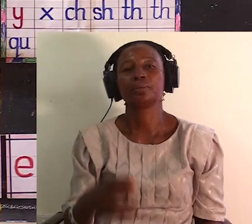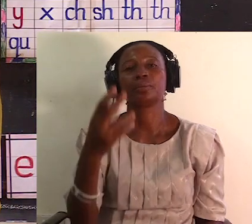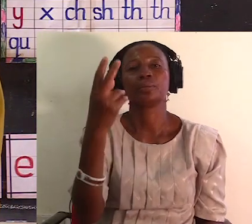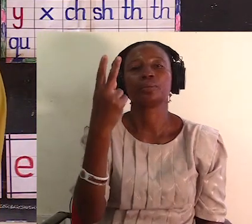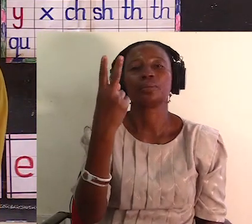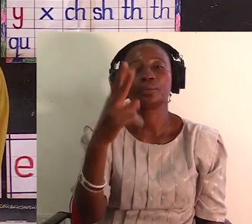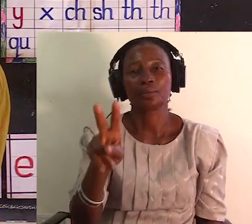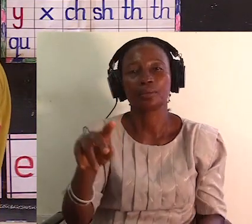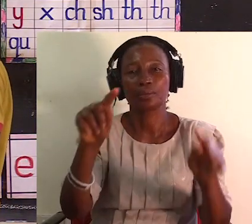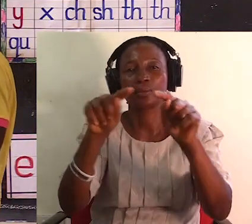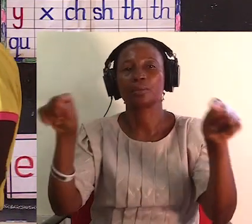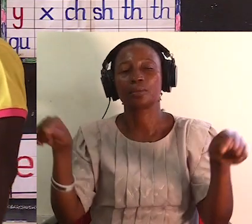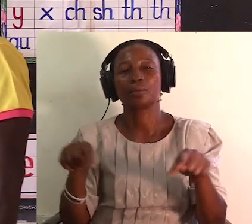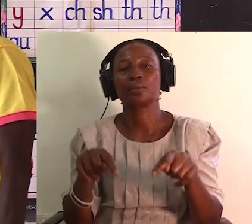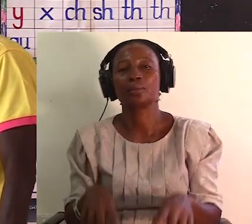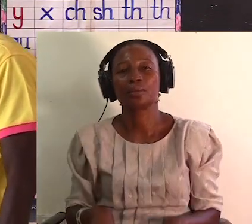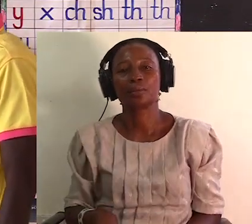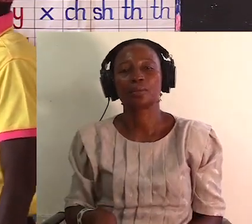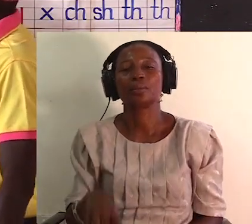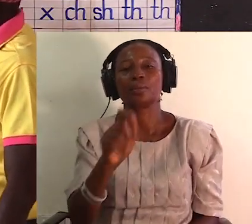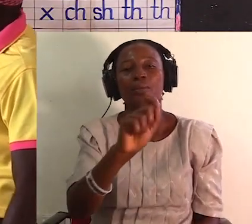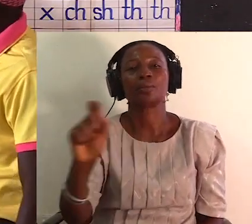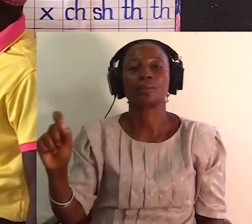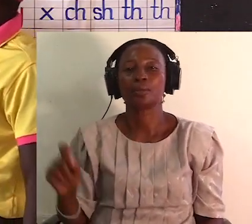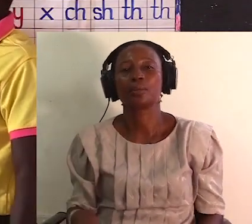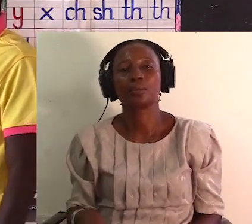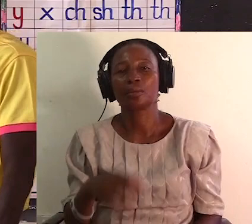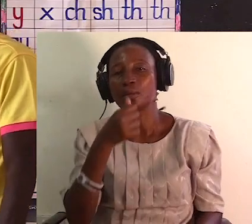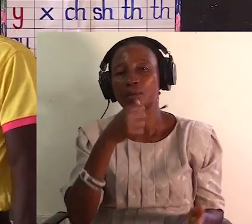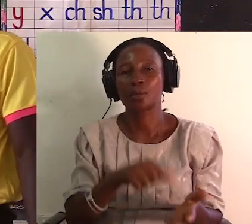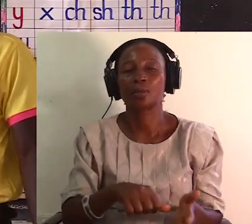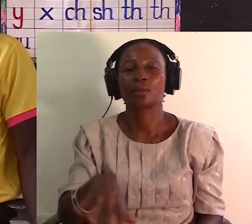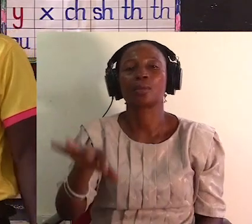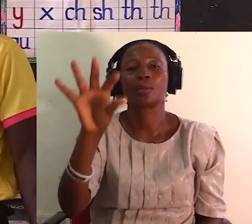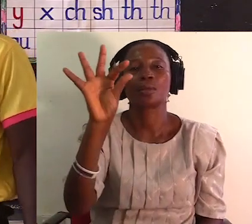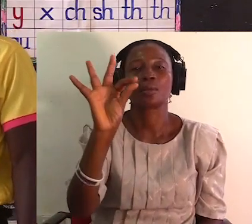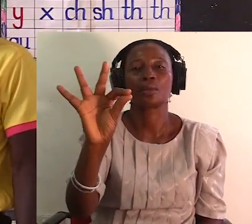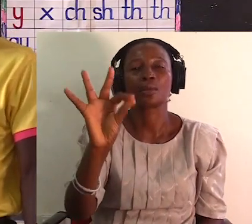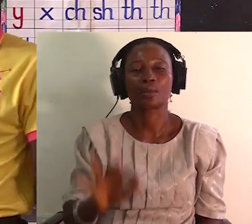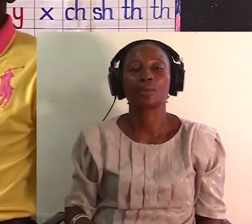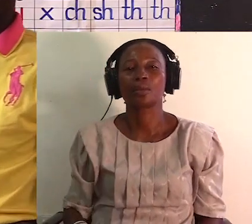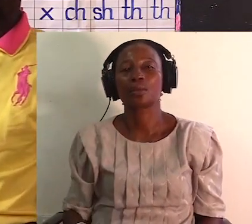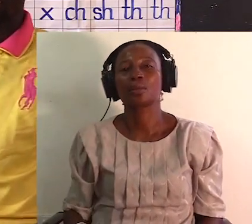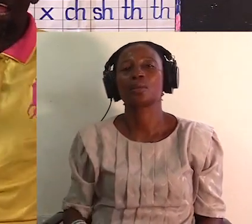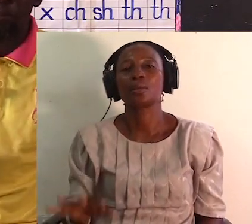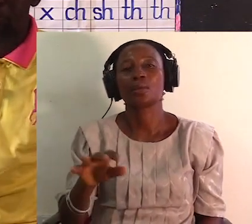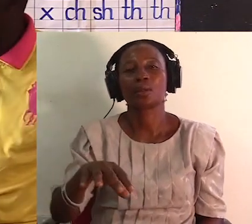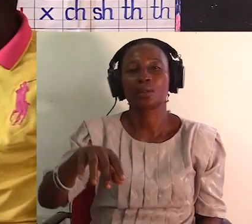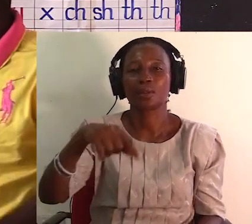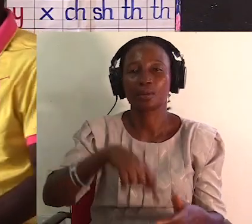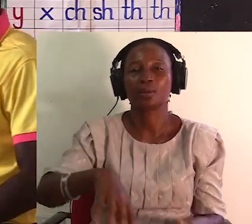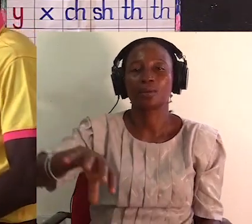In your second box, write the letter sound T, as in